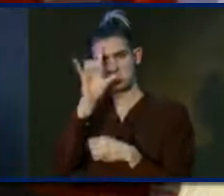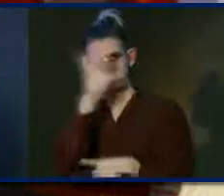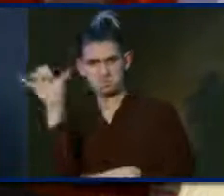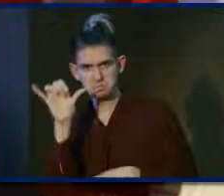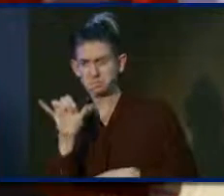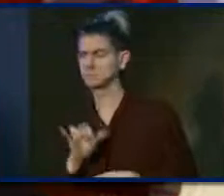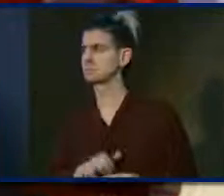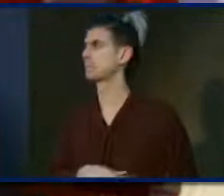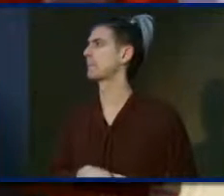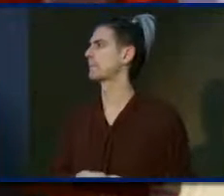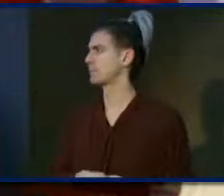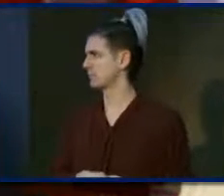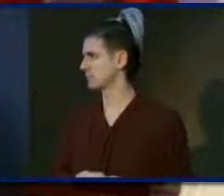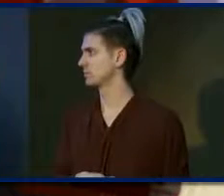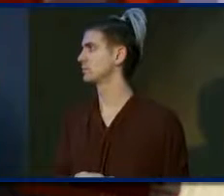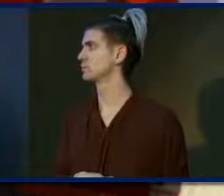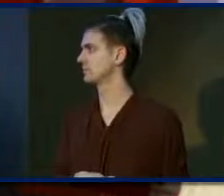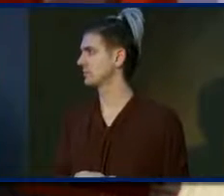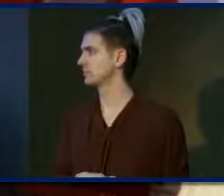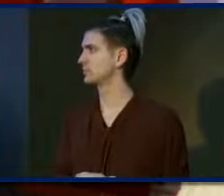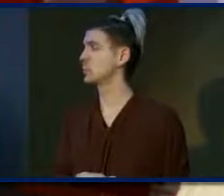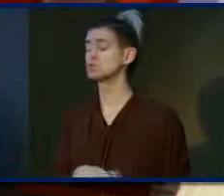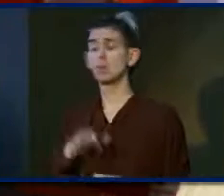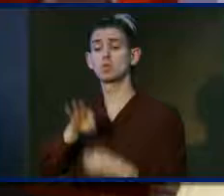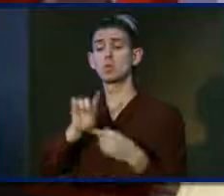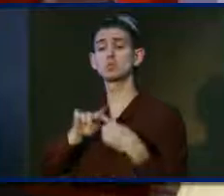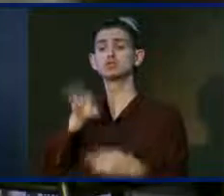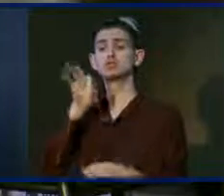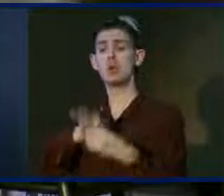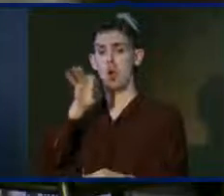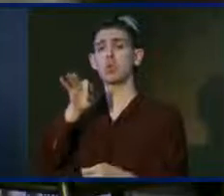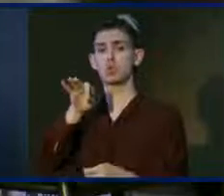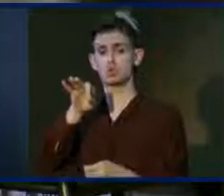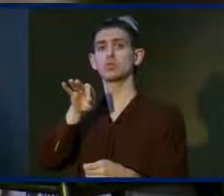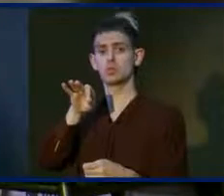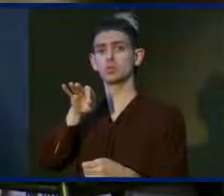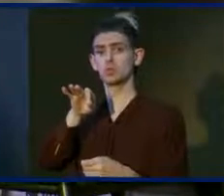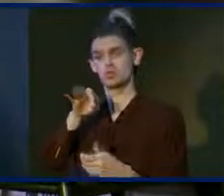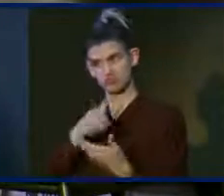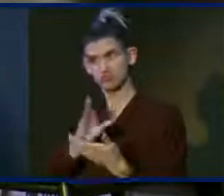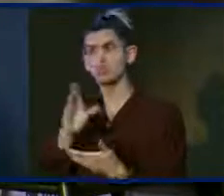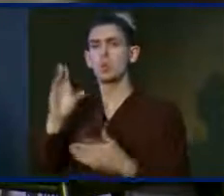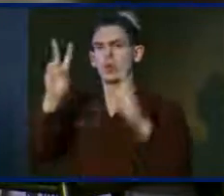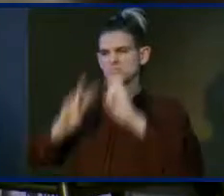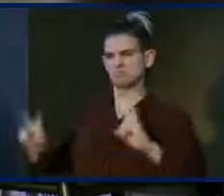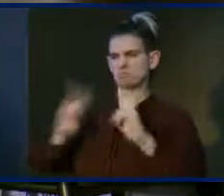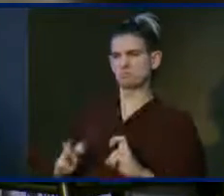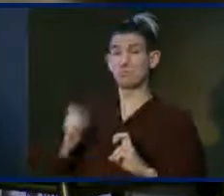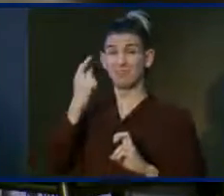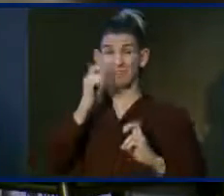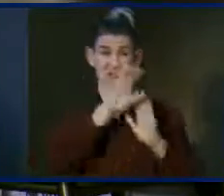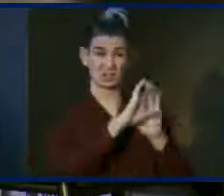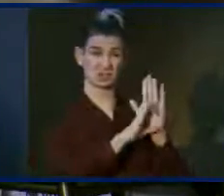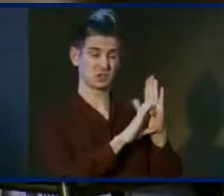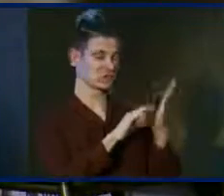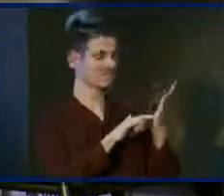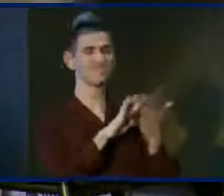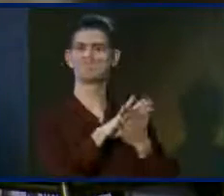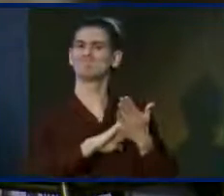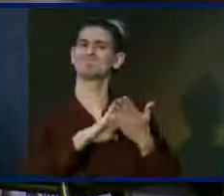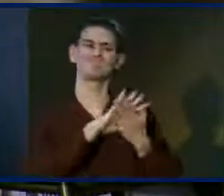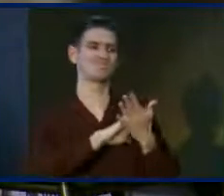sort of looked at the idea of the right to vote, and it's not actually clearly established in the Constitution. Right. And that's something we've worked with